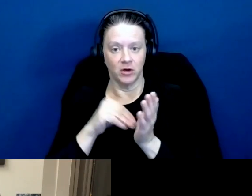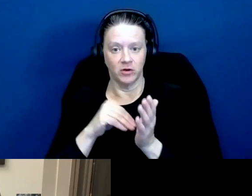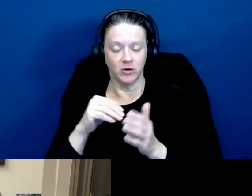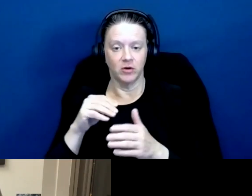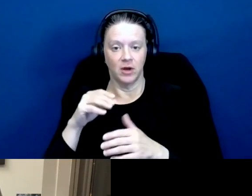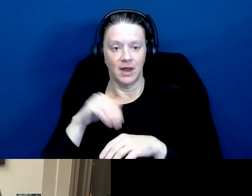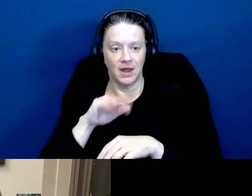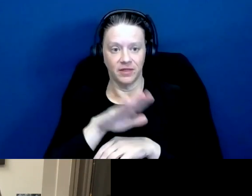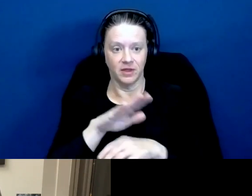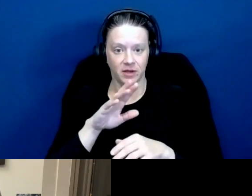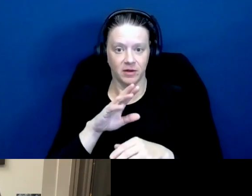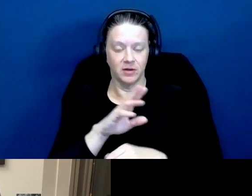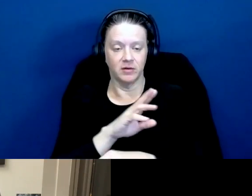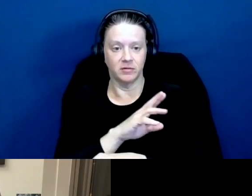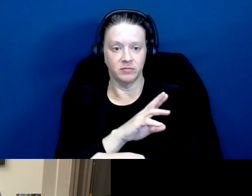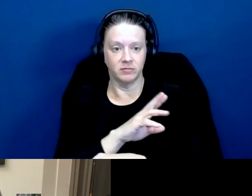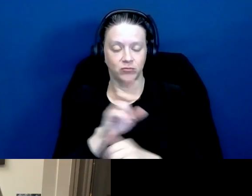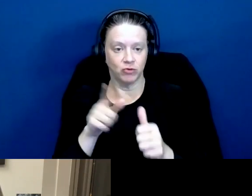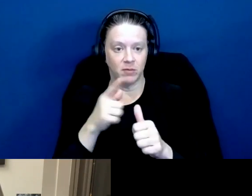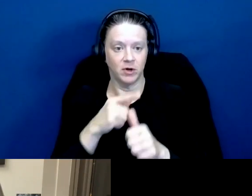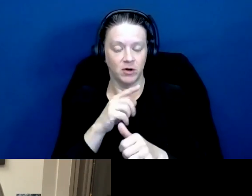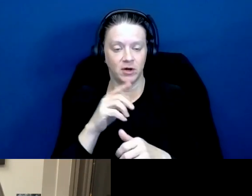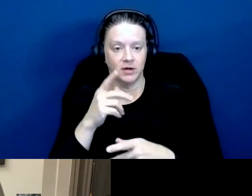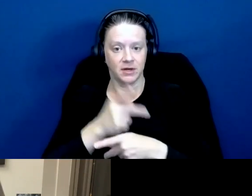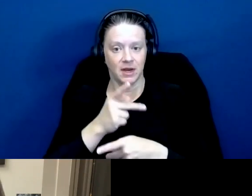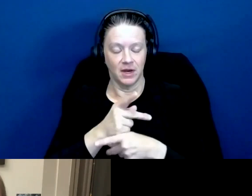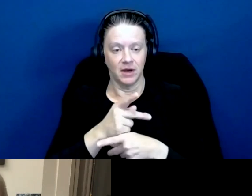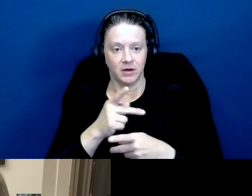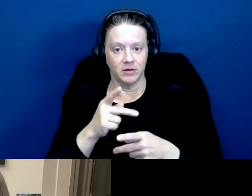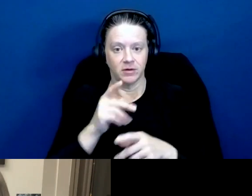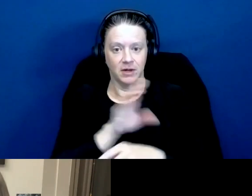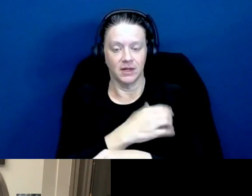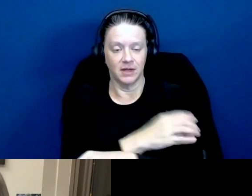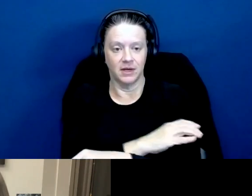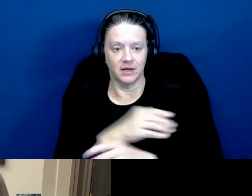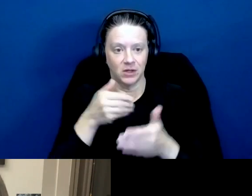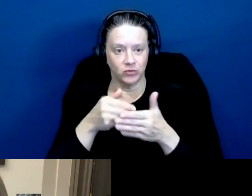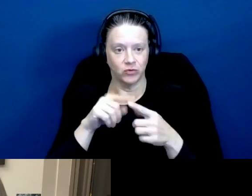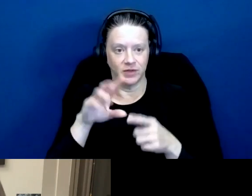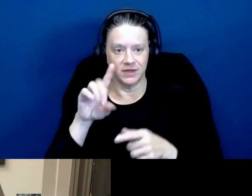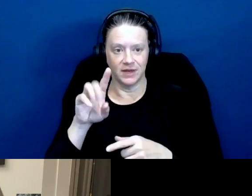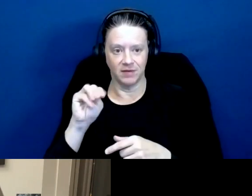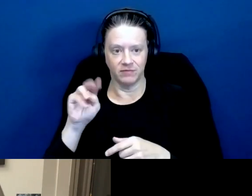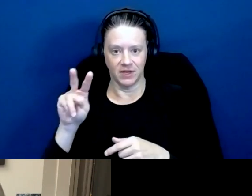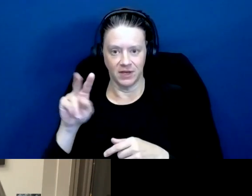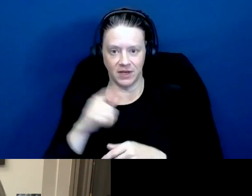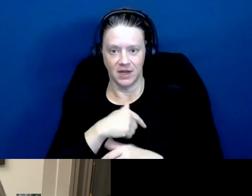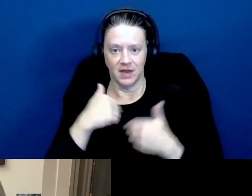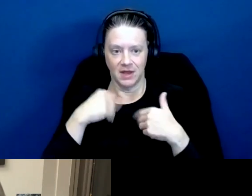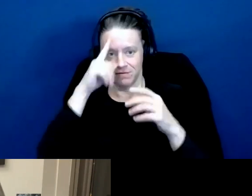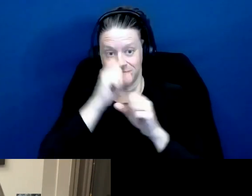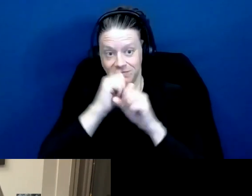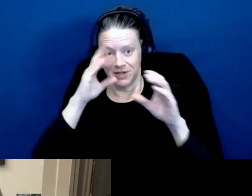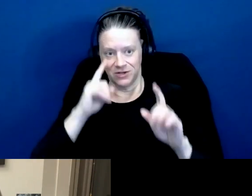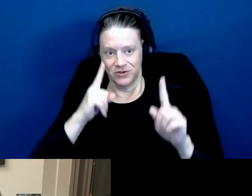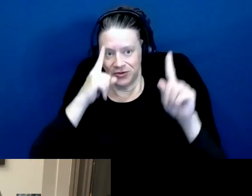Oakland at Claremont Avenue, right by the DMV. That is where I see patients. I have a dream one day that